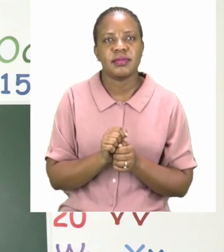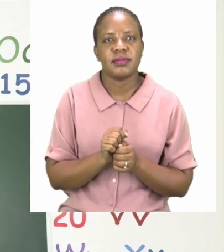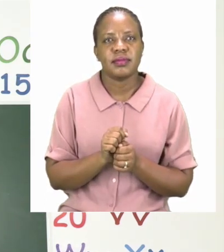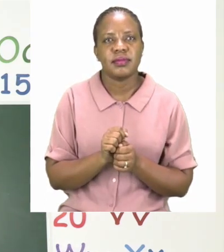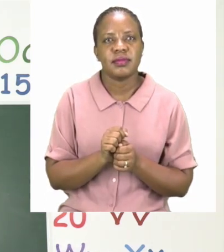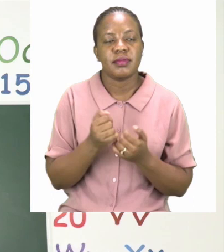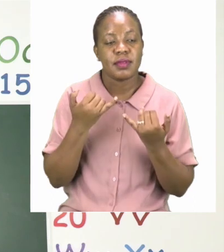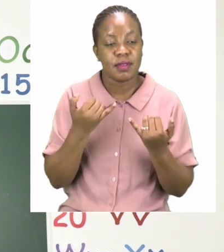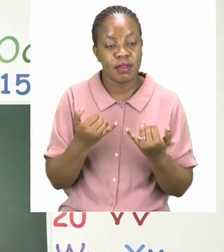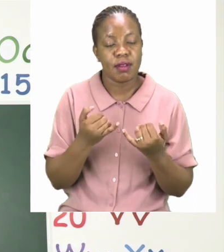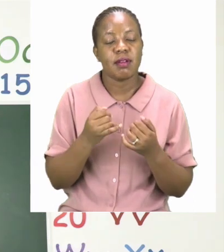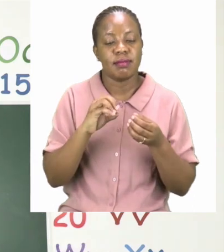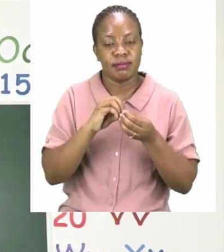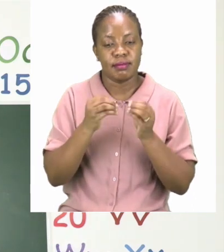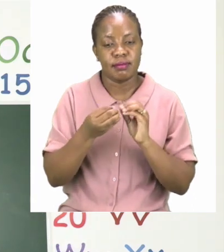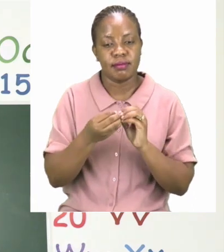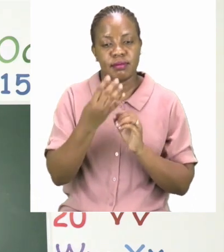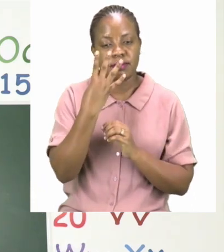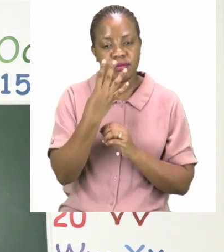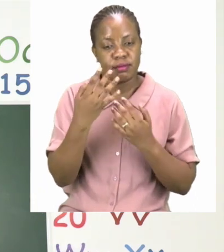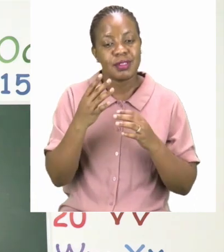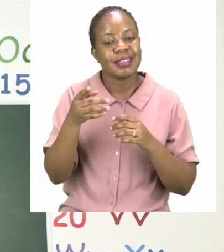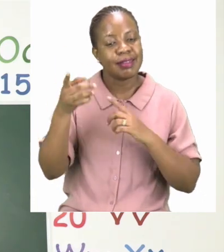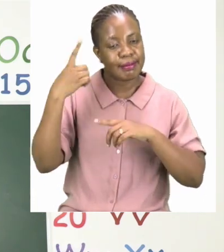the number 4. Let's do it again.